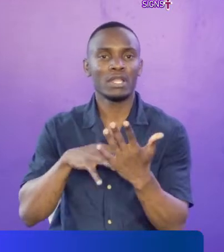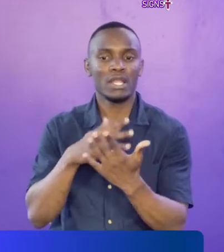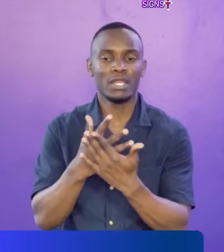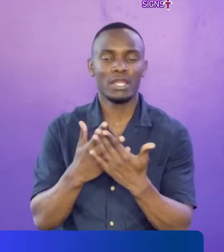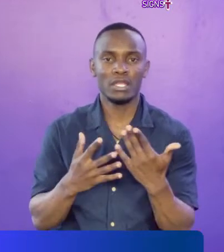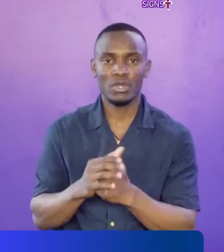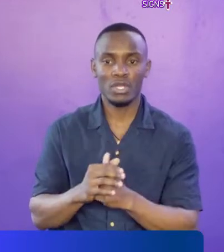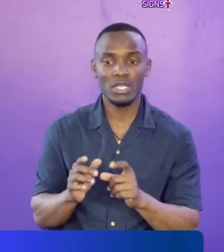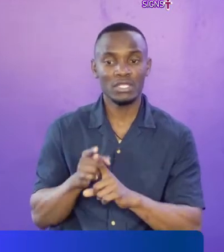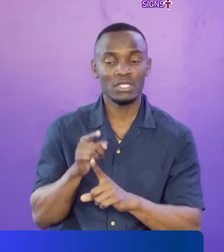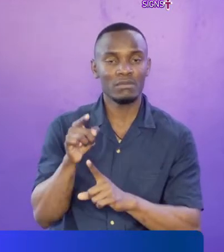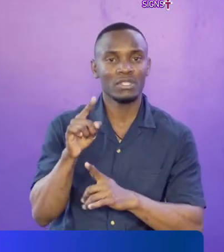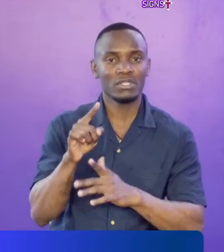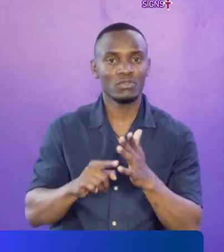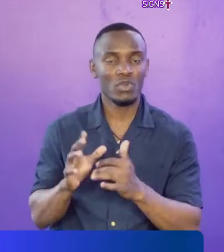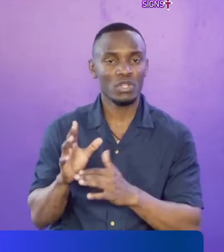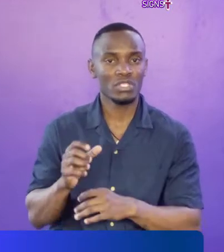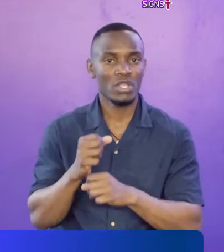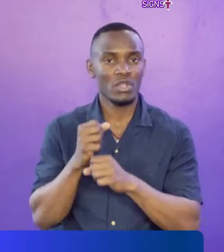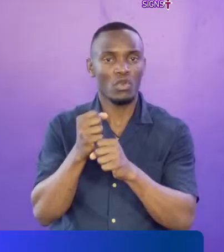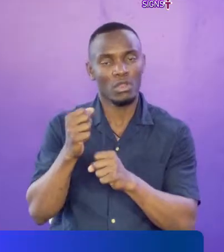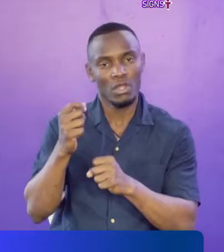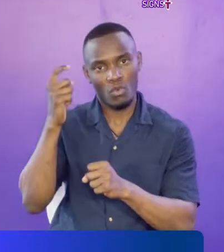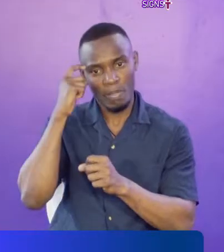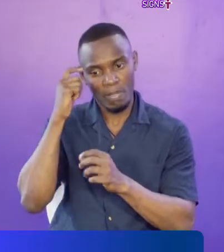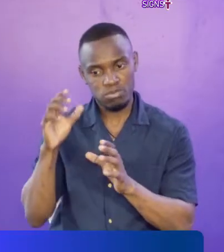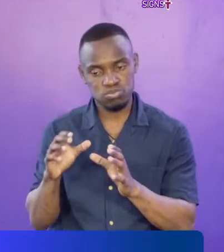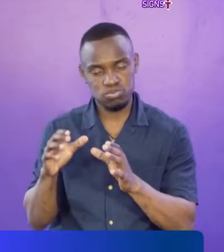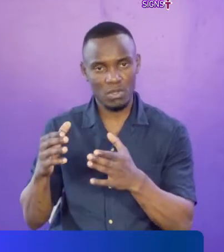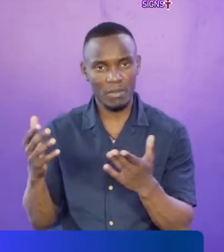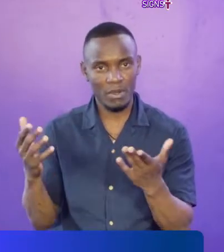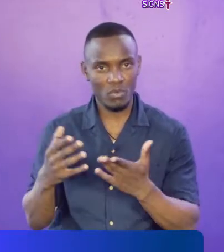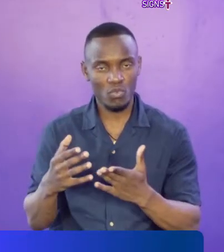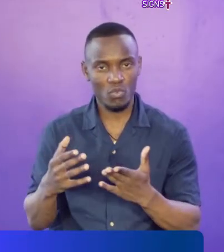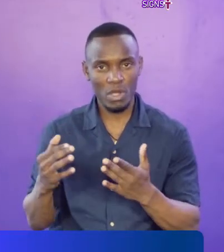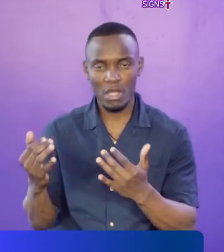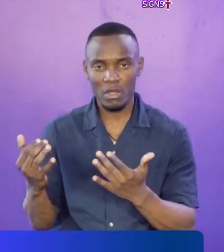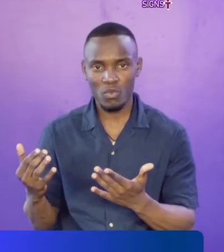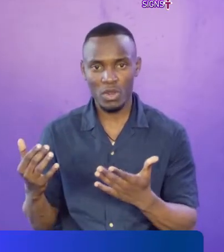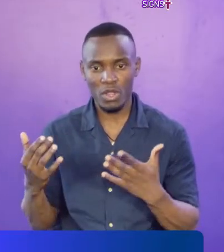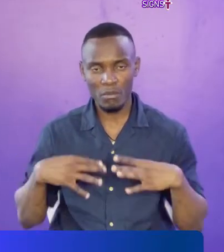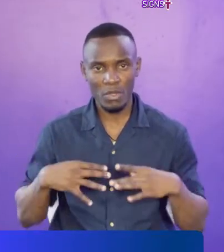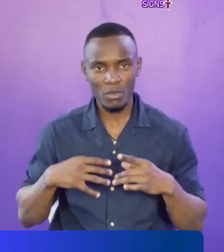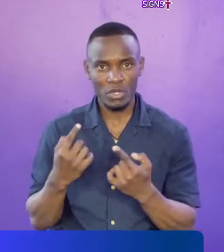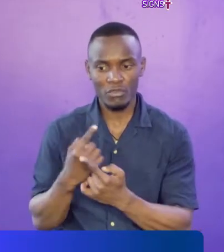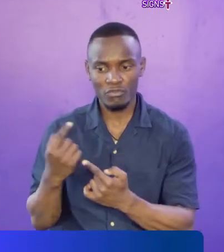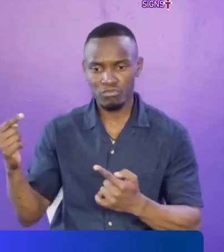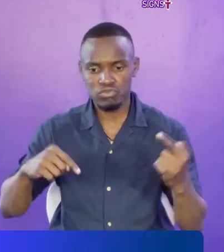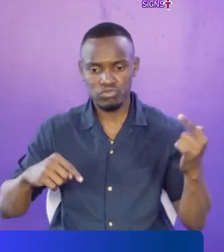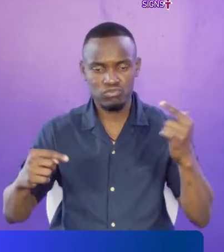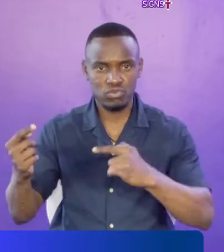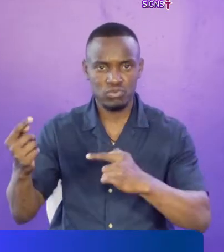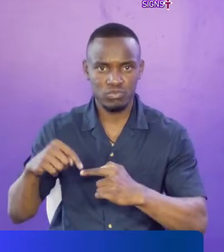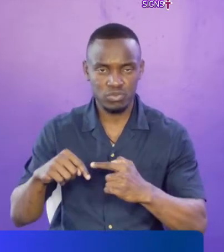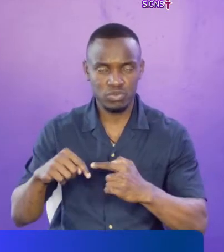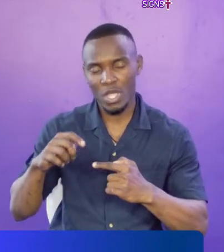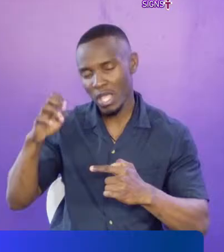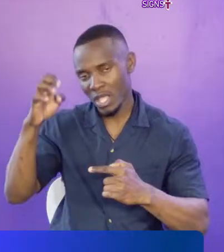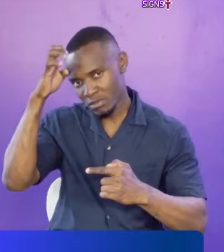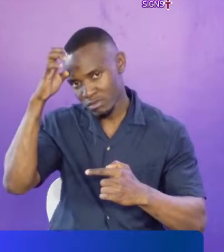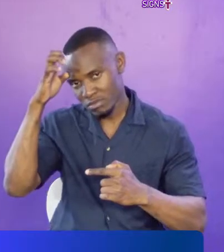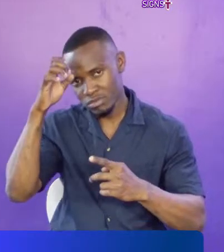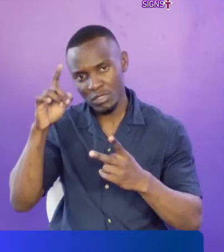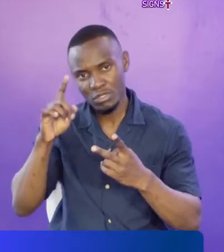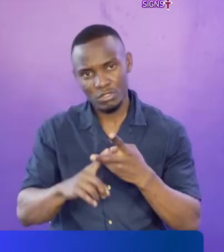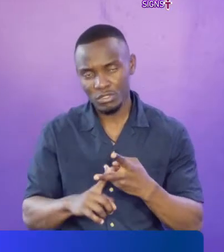multi-stakeholder think tank that brings people together, people in technology, academia, civil society, students, and